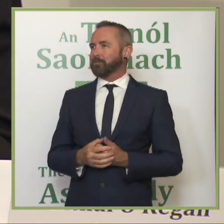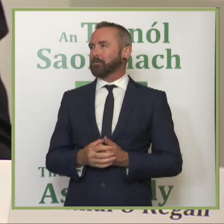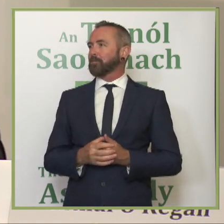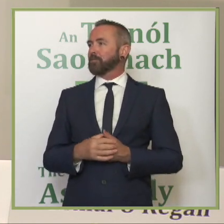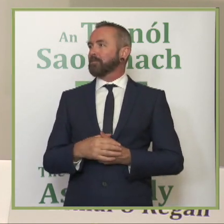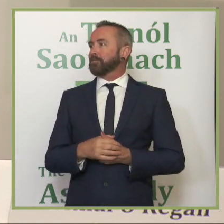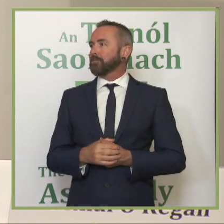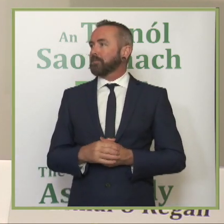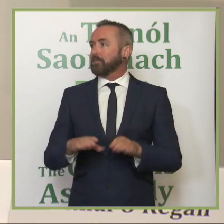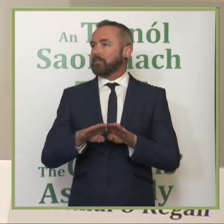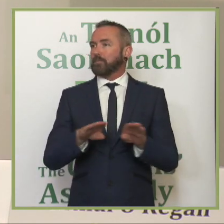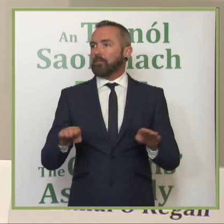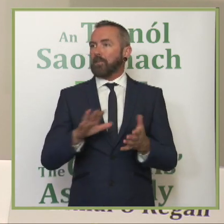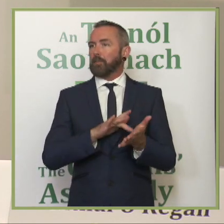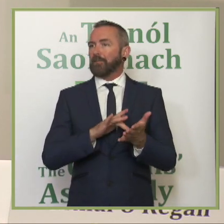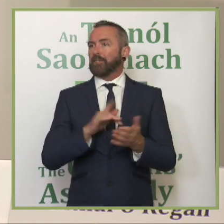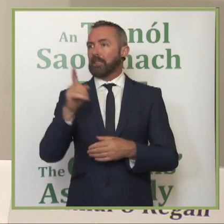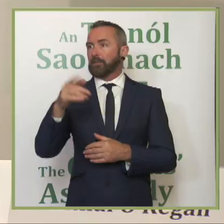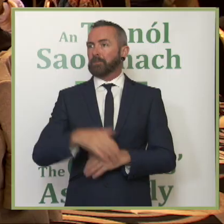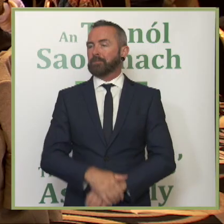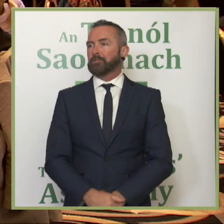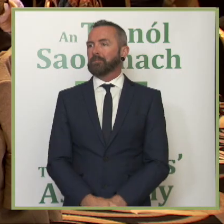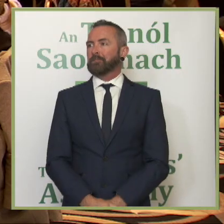can I go now to table 15, please?